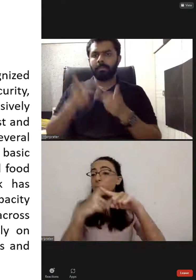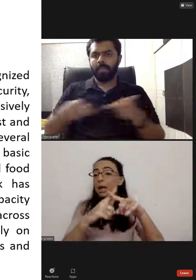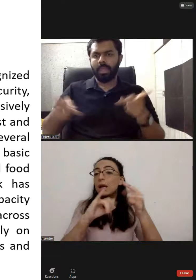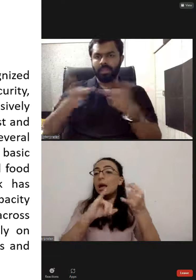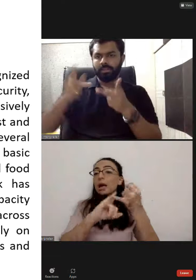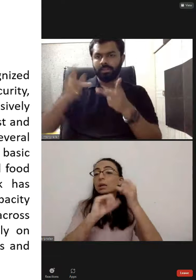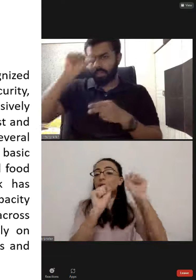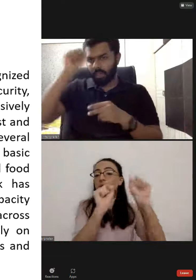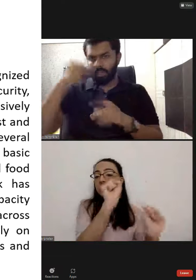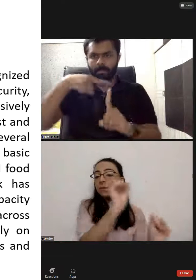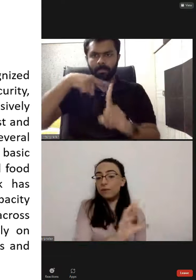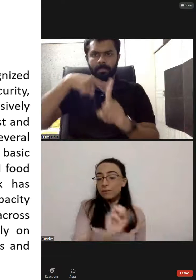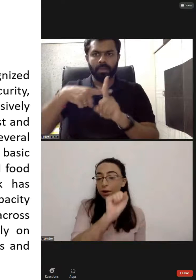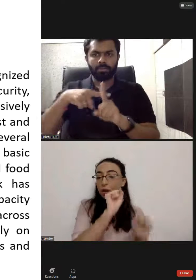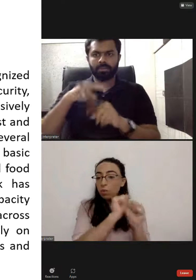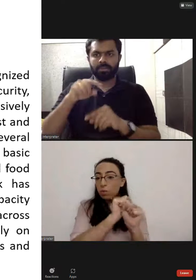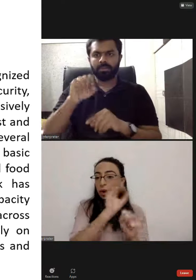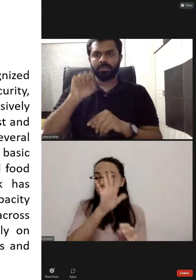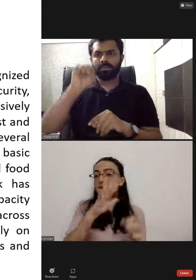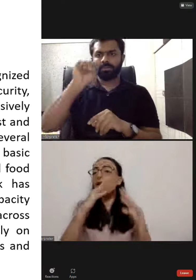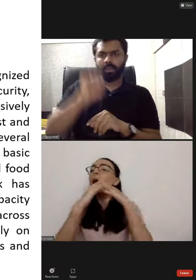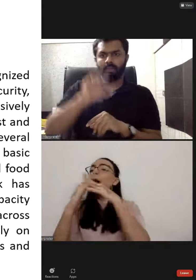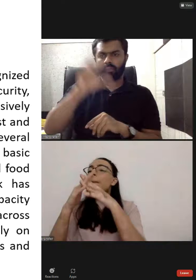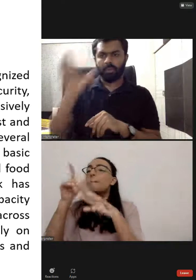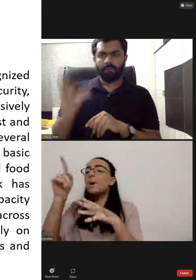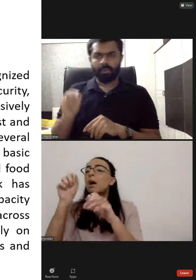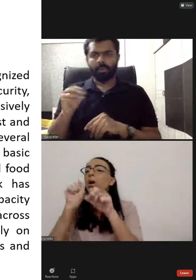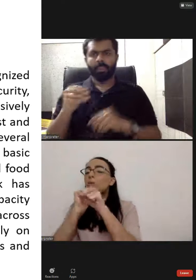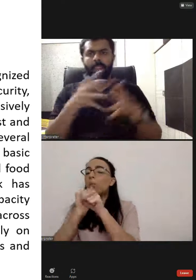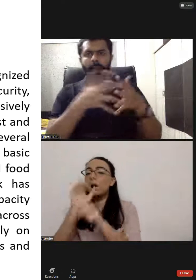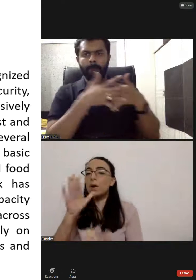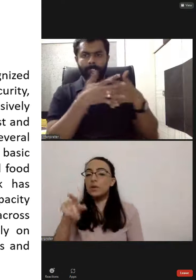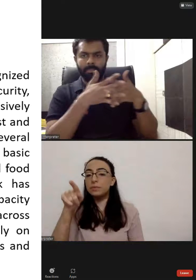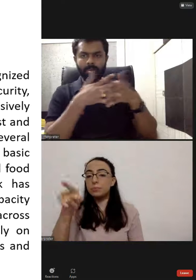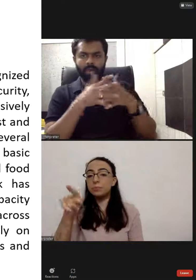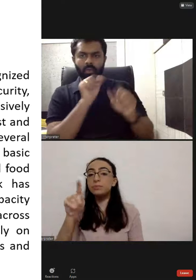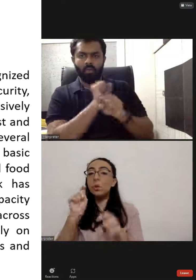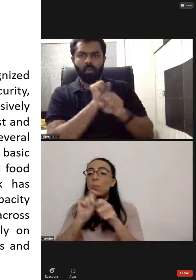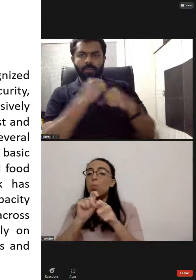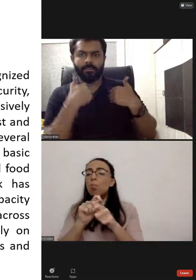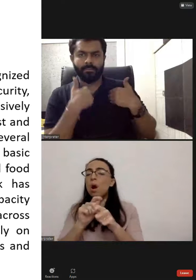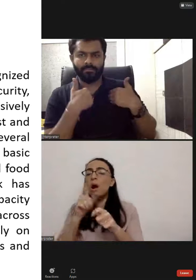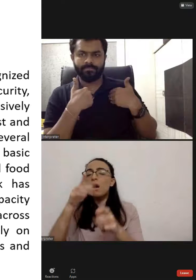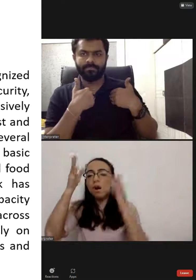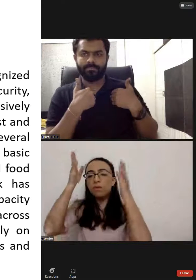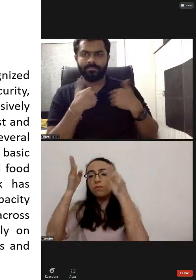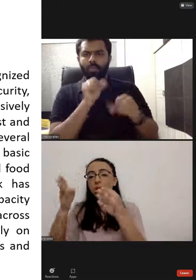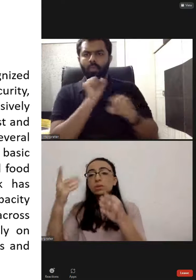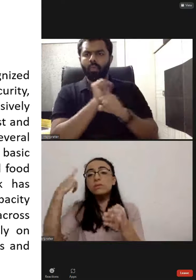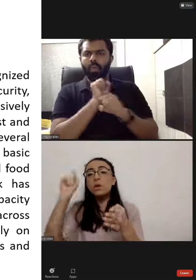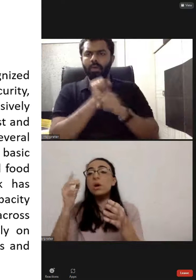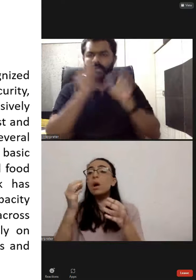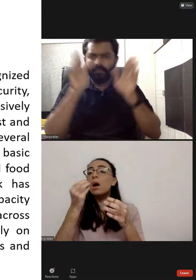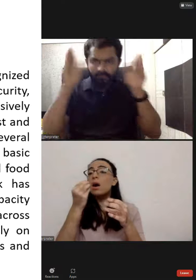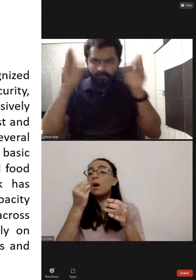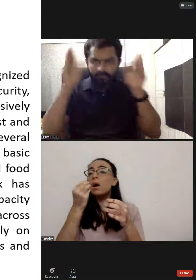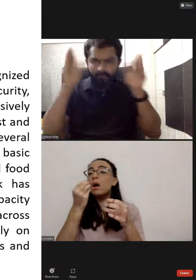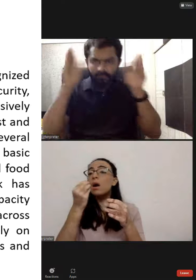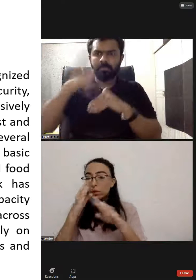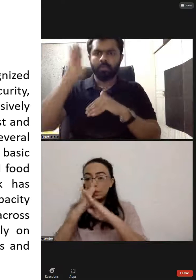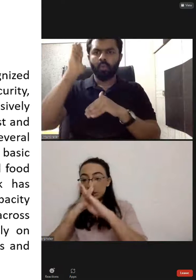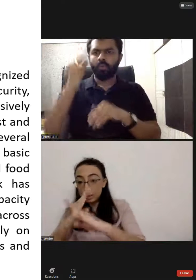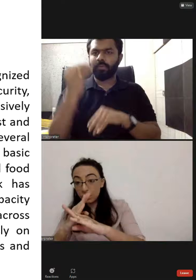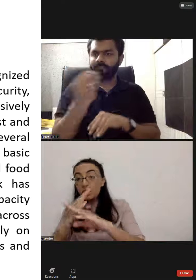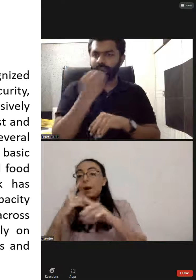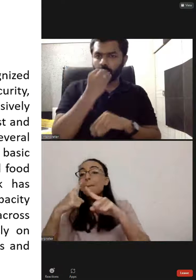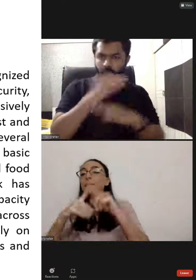America. The basic reach of his work has been in poverty reduction and food insecurity, and range of his